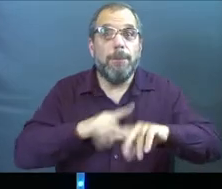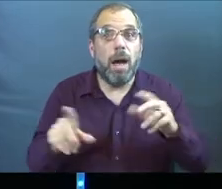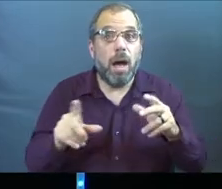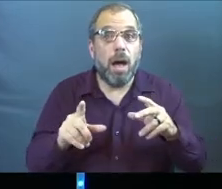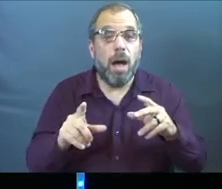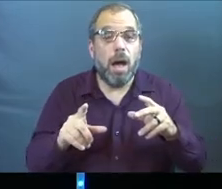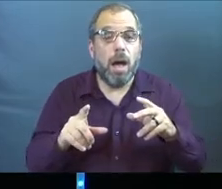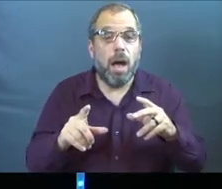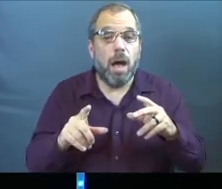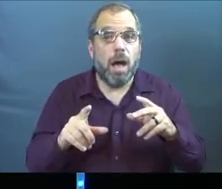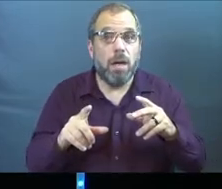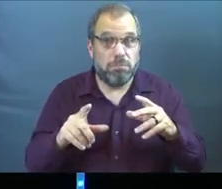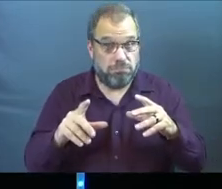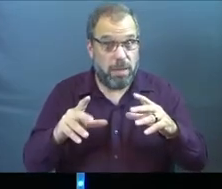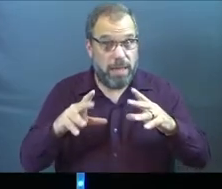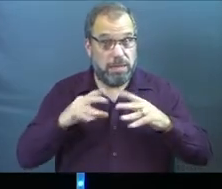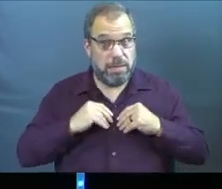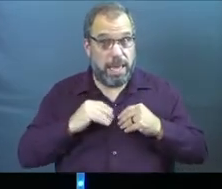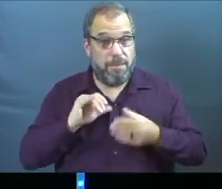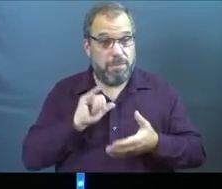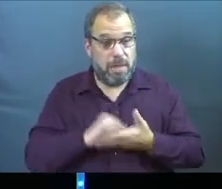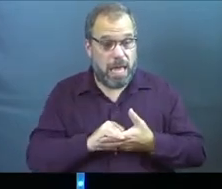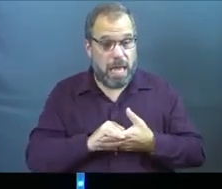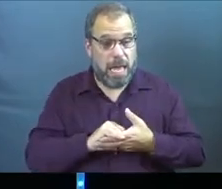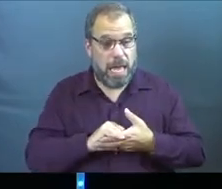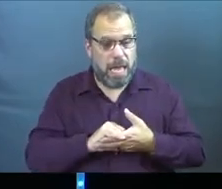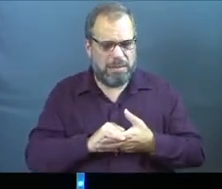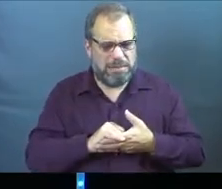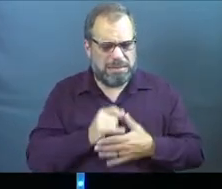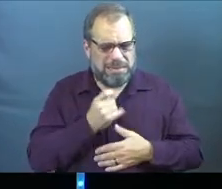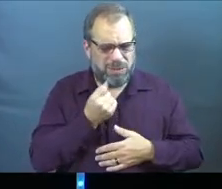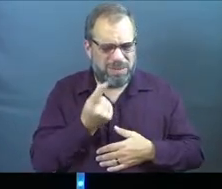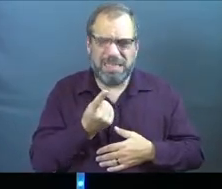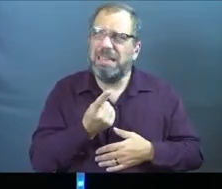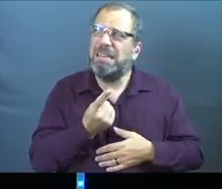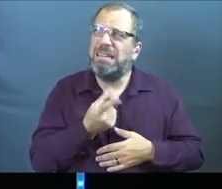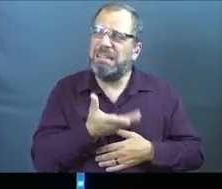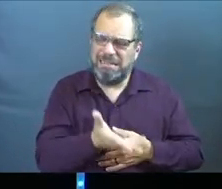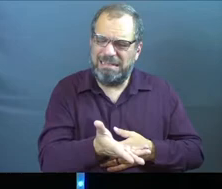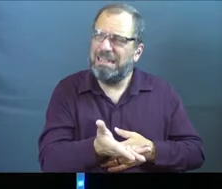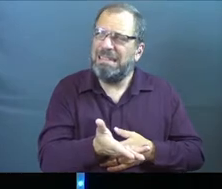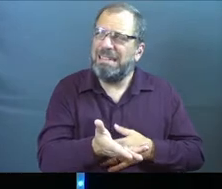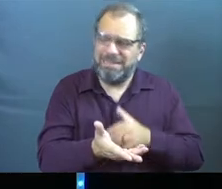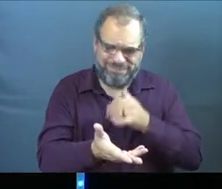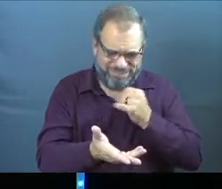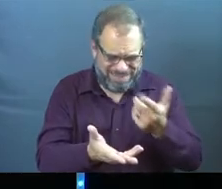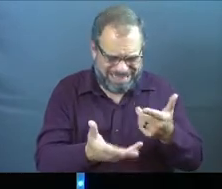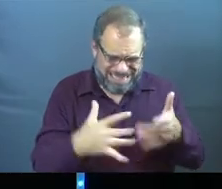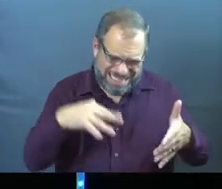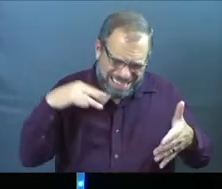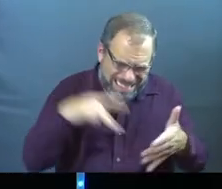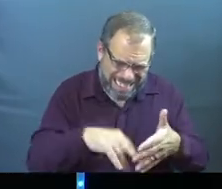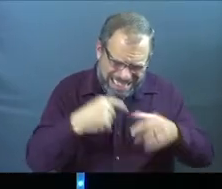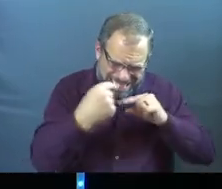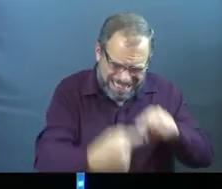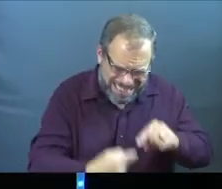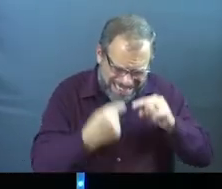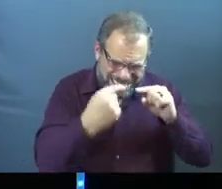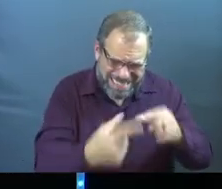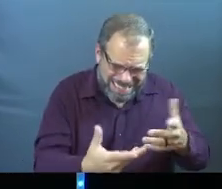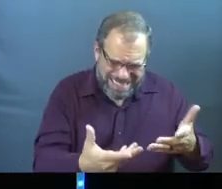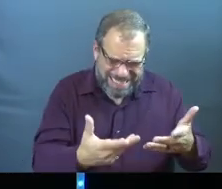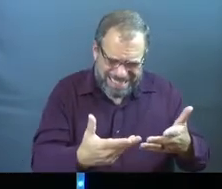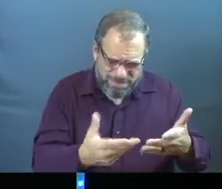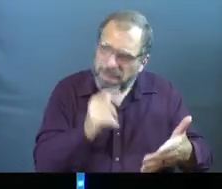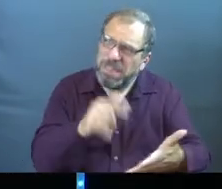be okay with the fact that you might come to a place of still, I don't know, Lord. This is one thing that I've tried, God, and you, maybe Holy Spirit, you